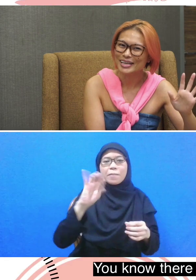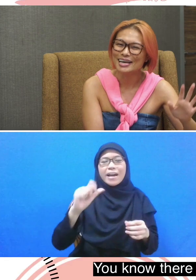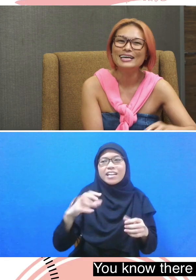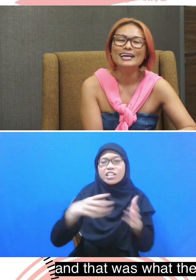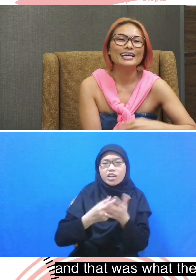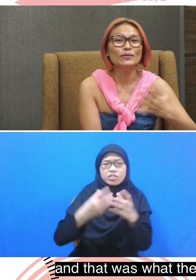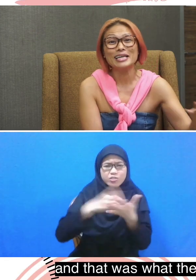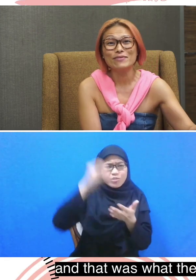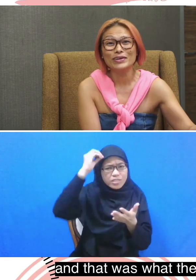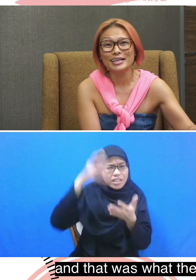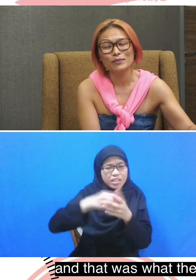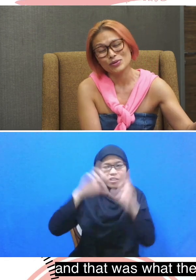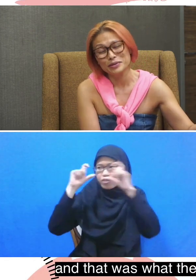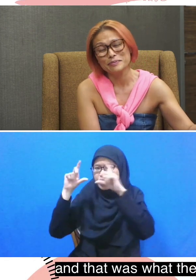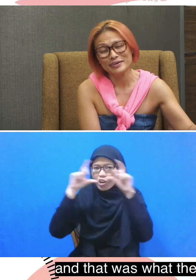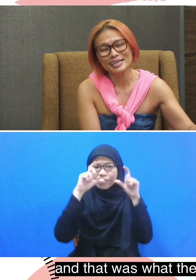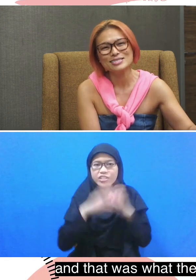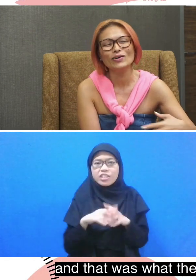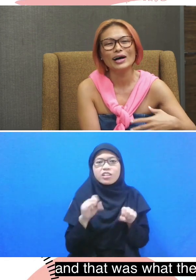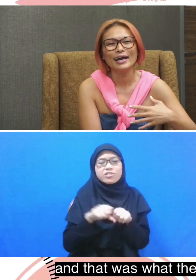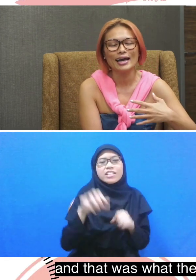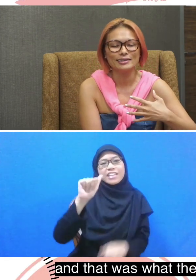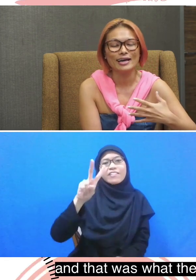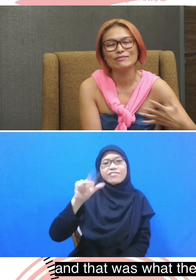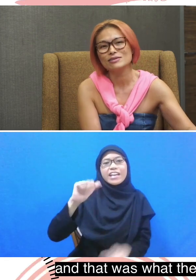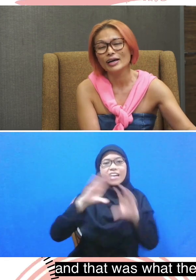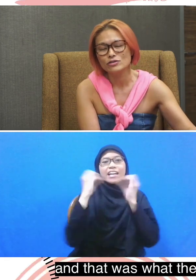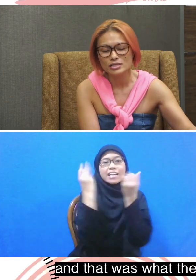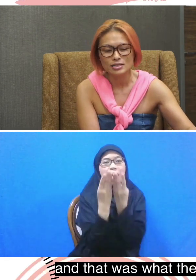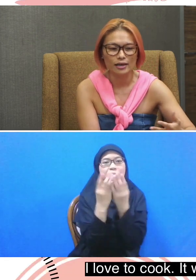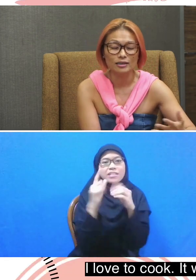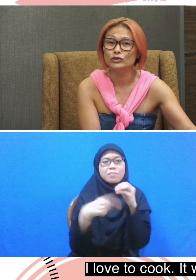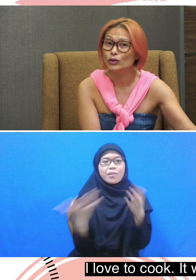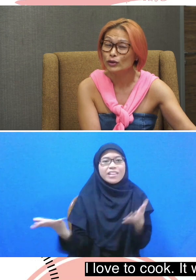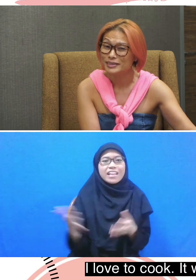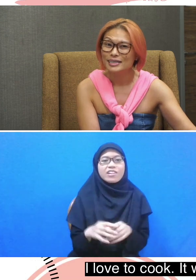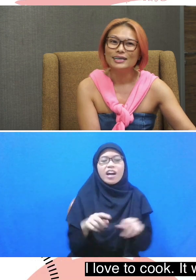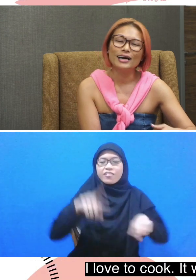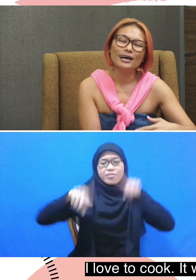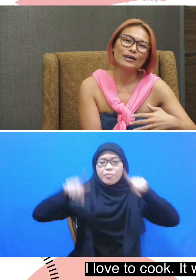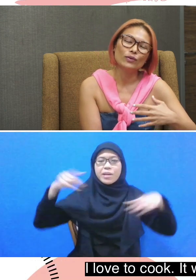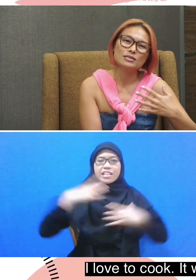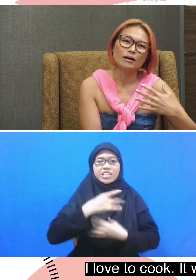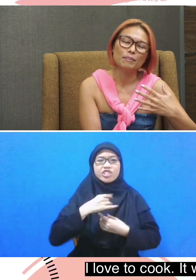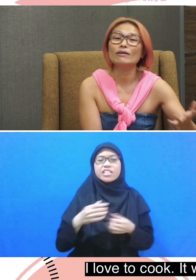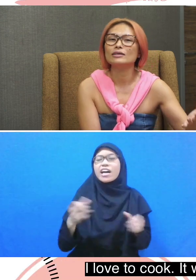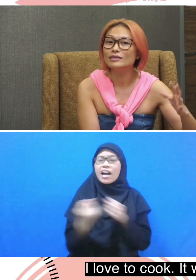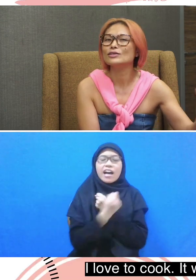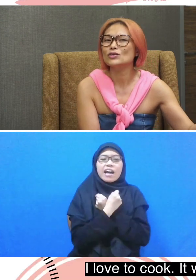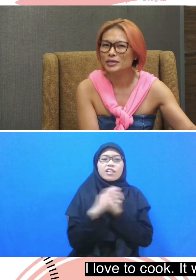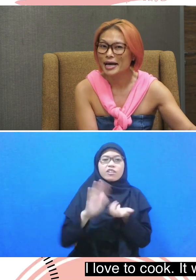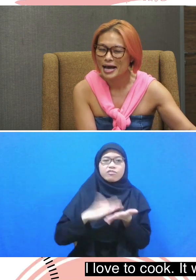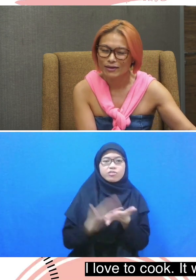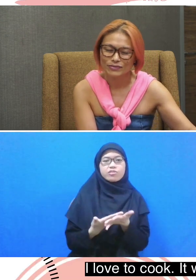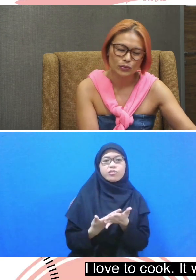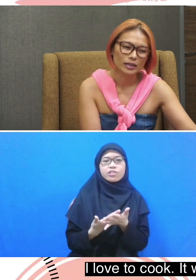back then. And that was the AVA club was all about. Okay, so I had a diversified interest. I love to cook. It was part of the eating